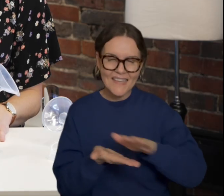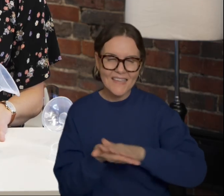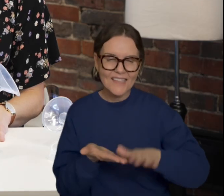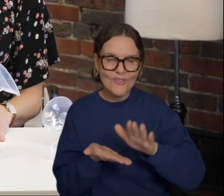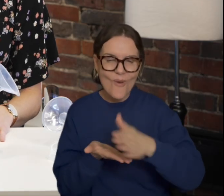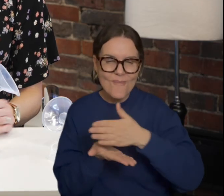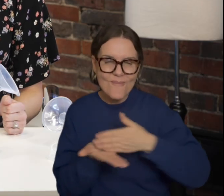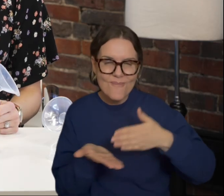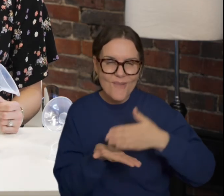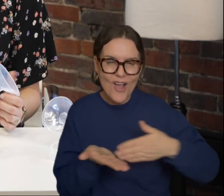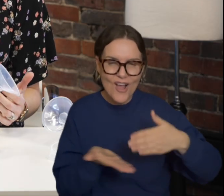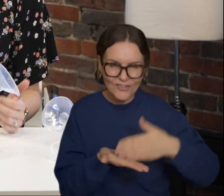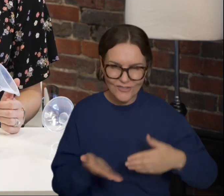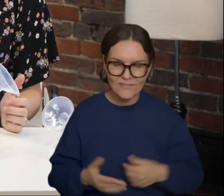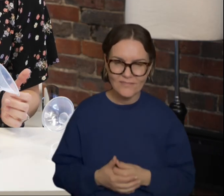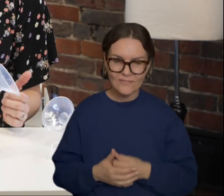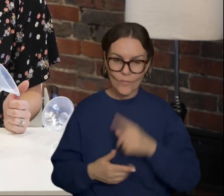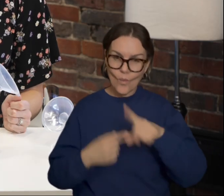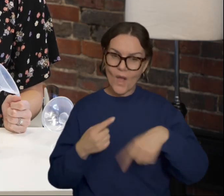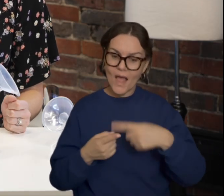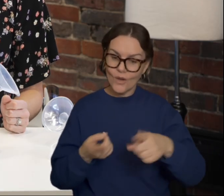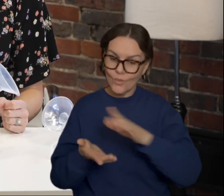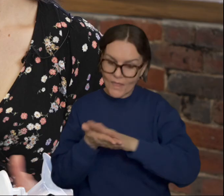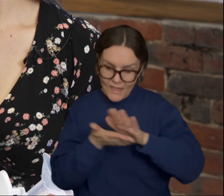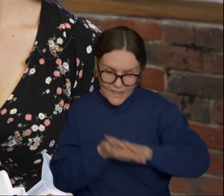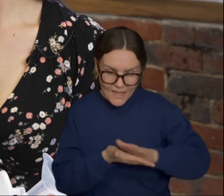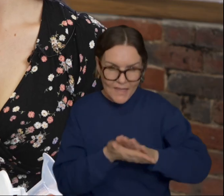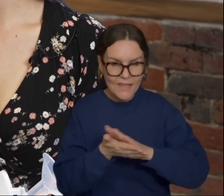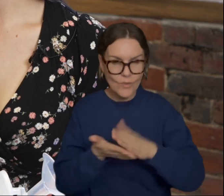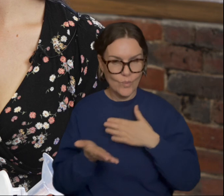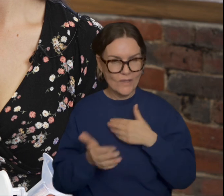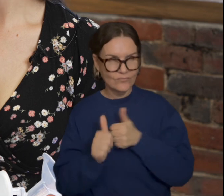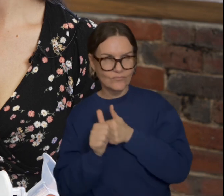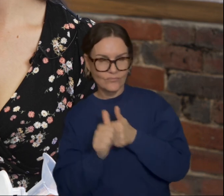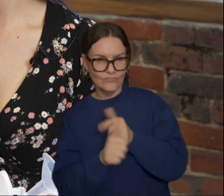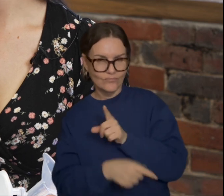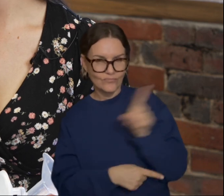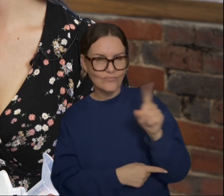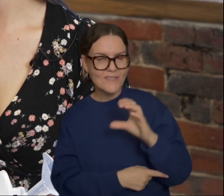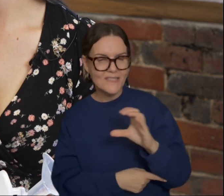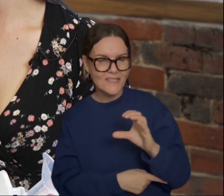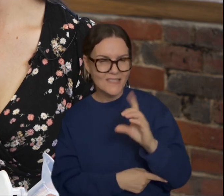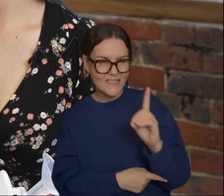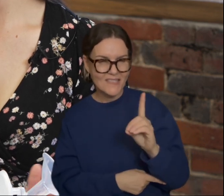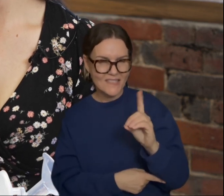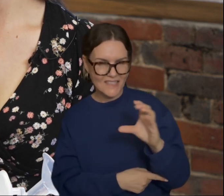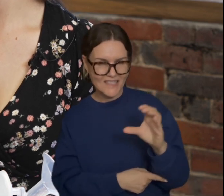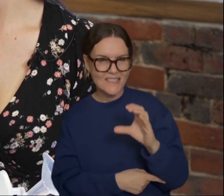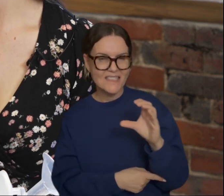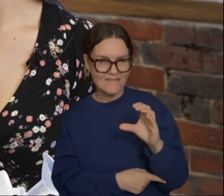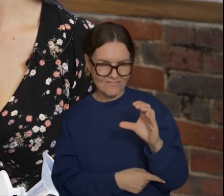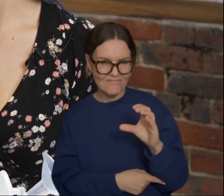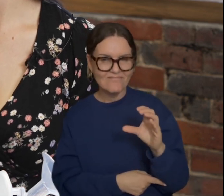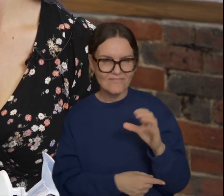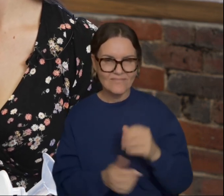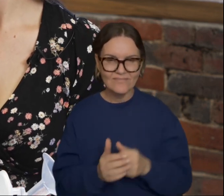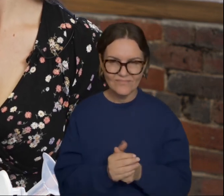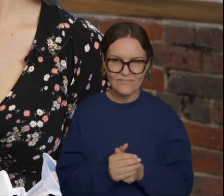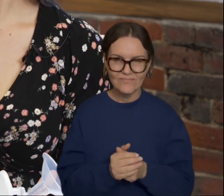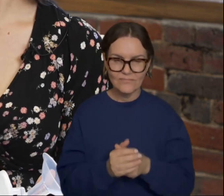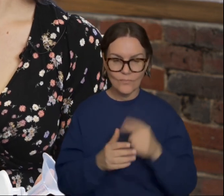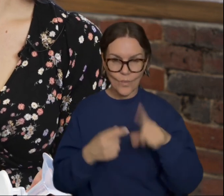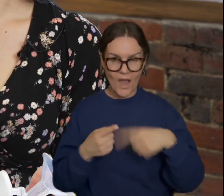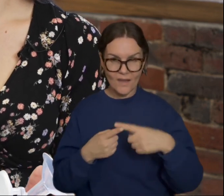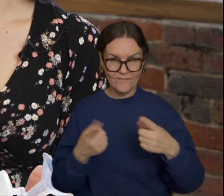So now we're going to talk about cleaning of your parts for your Cimilre pump. When you do cleaning, we typically recommend following the guidelines set out by the CDC.